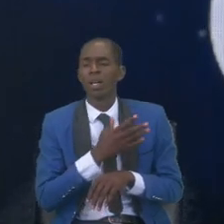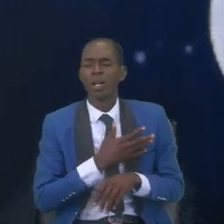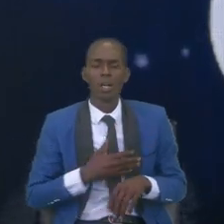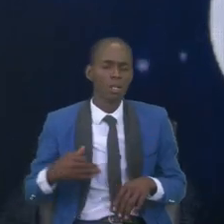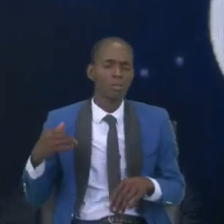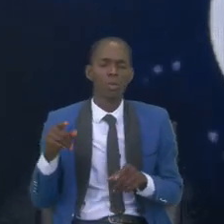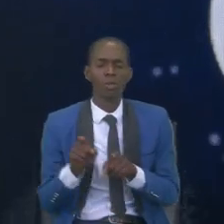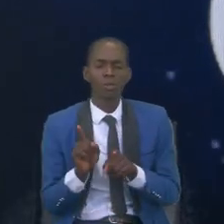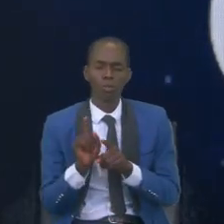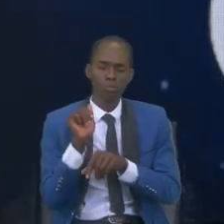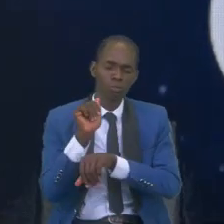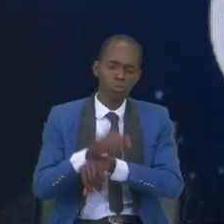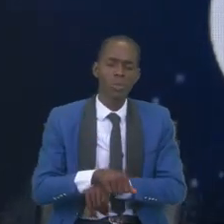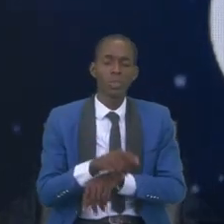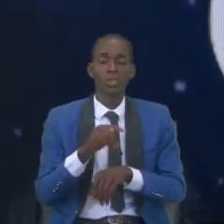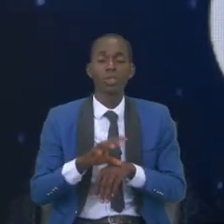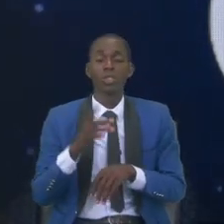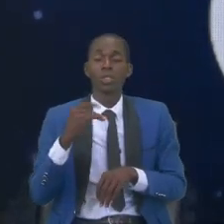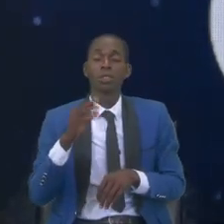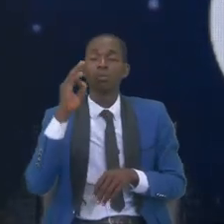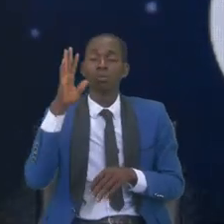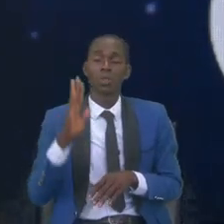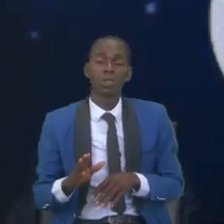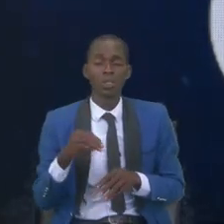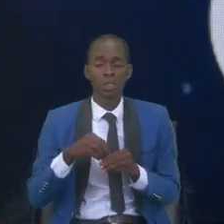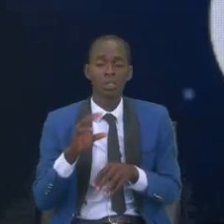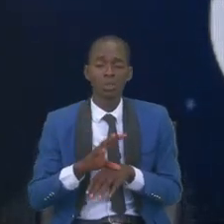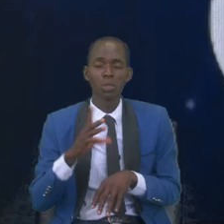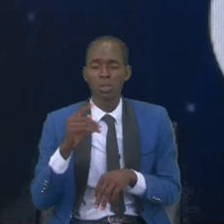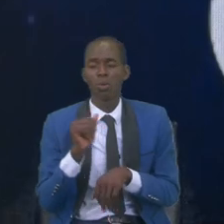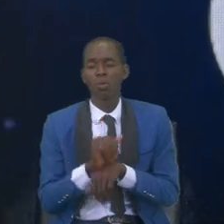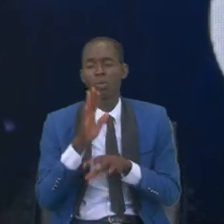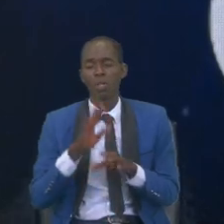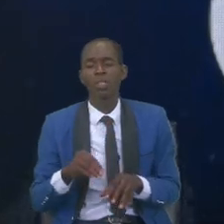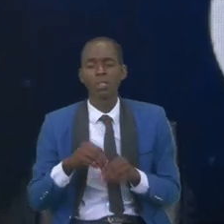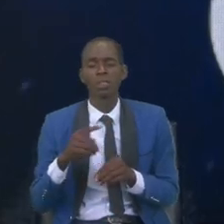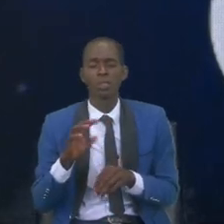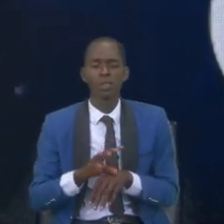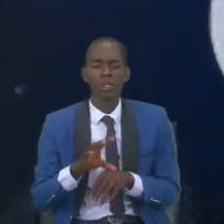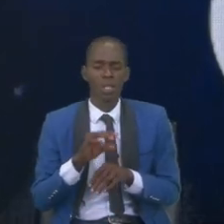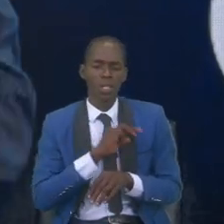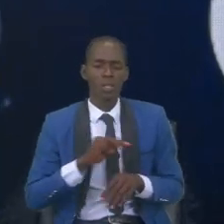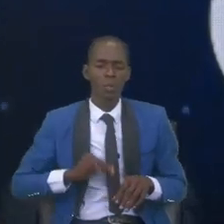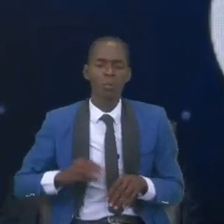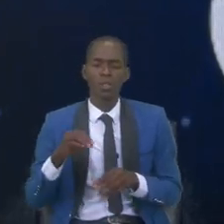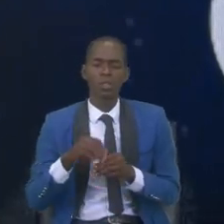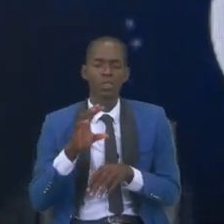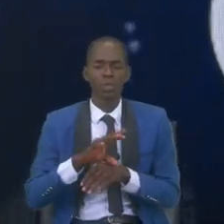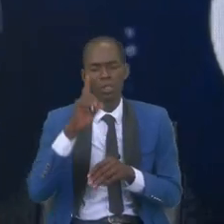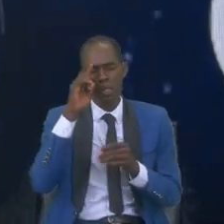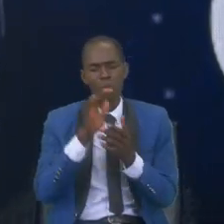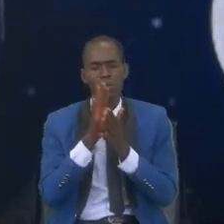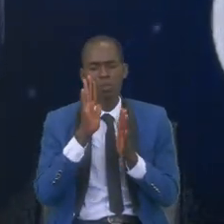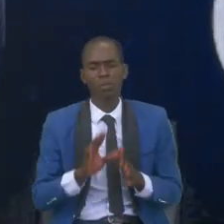church, the ministers in the church, the workers in the church, the members in the church, the believers in the